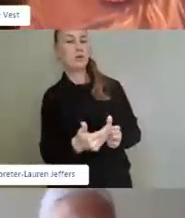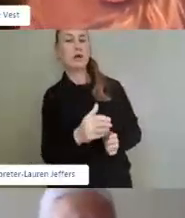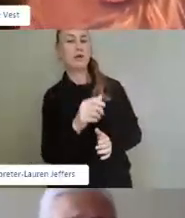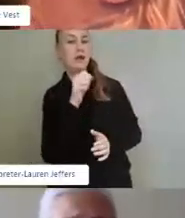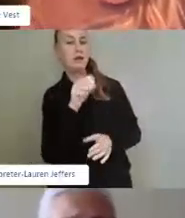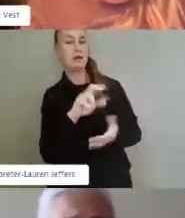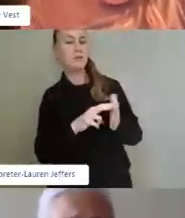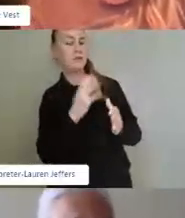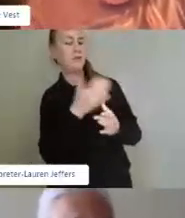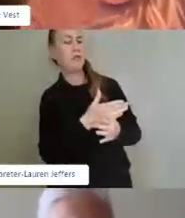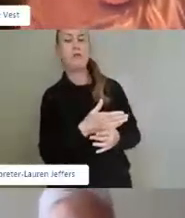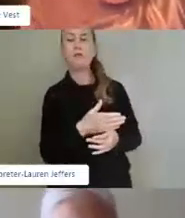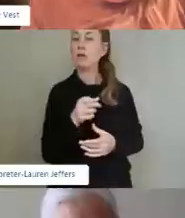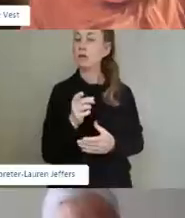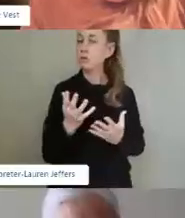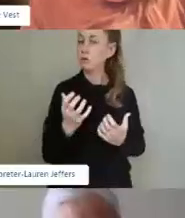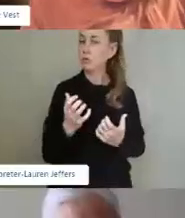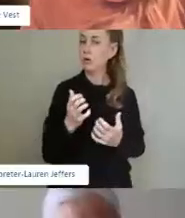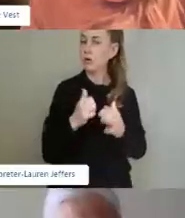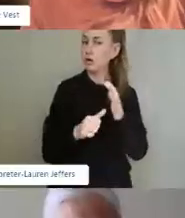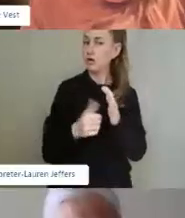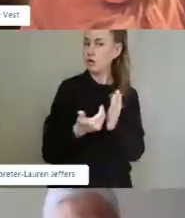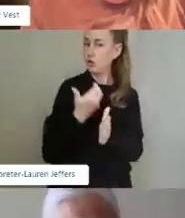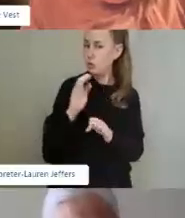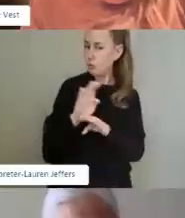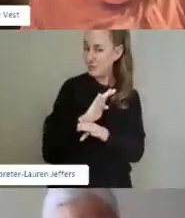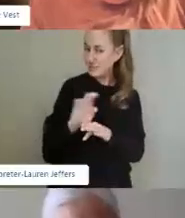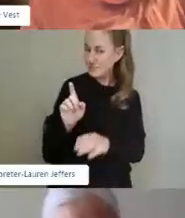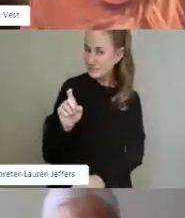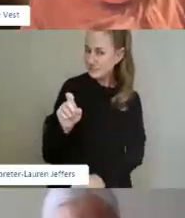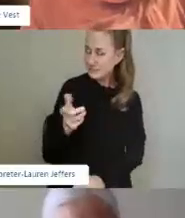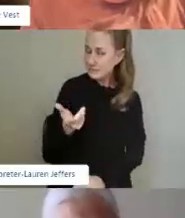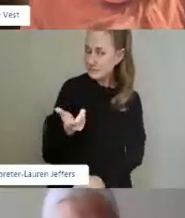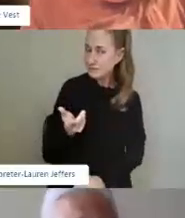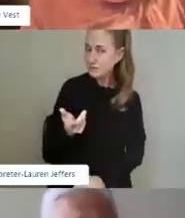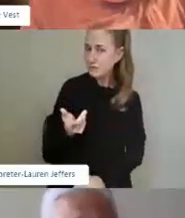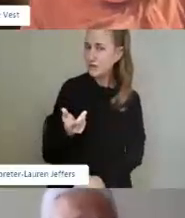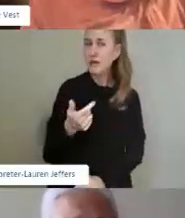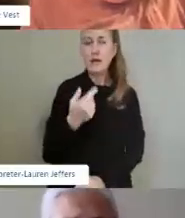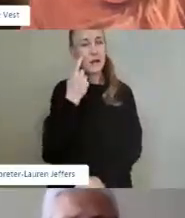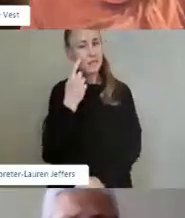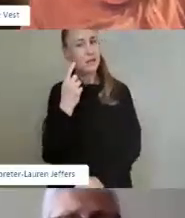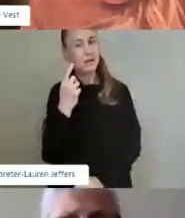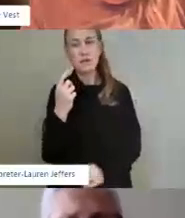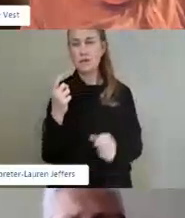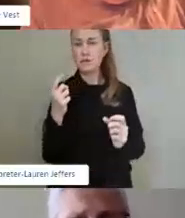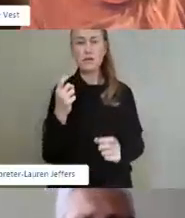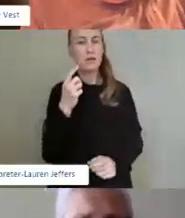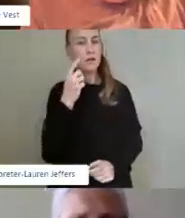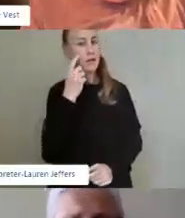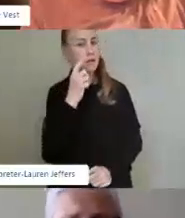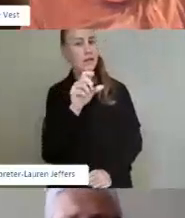step on you. You want to do this under new business then? I think let's do the slate